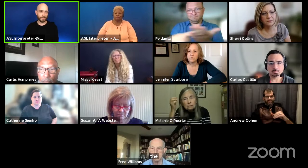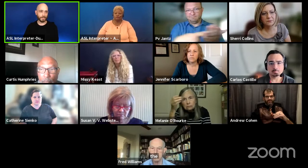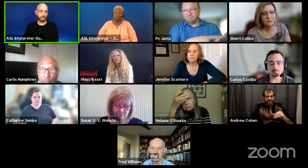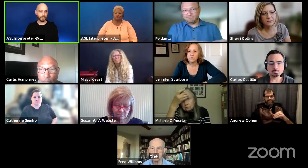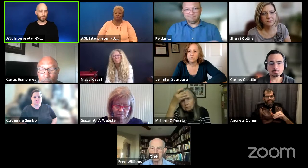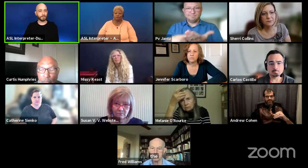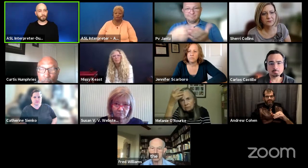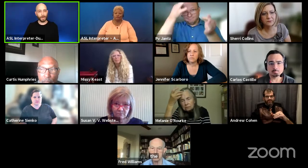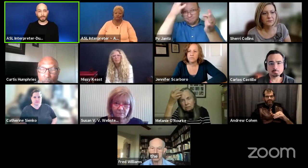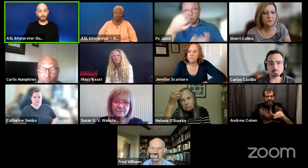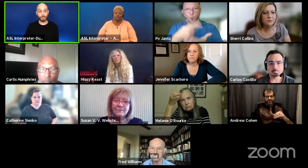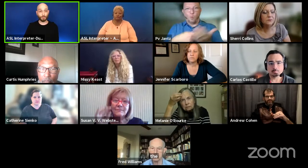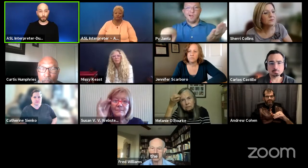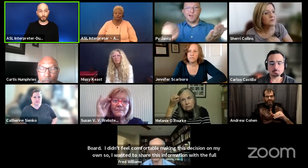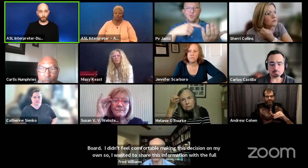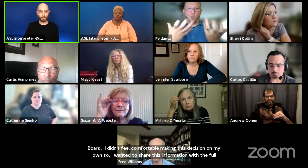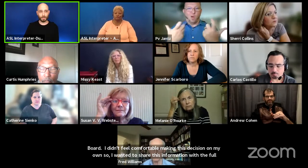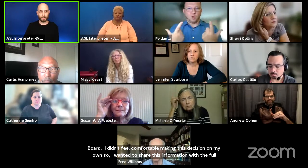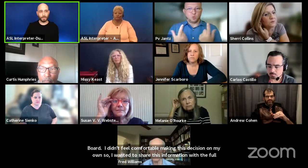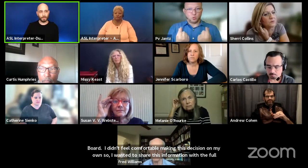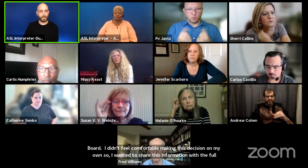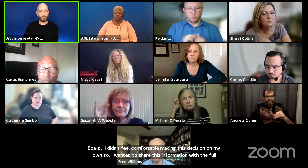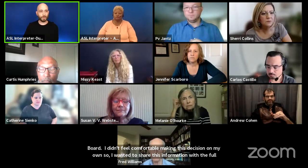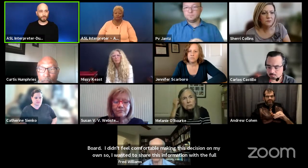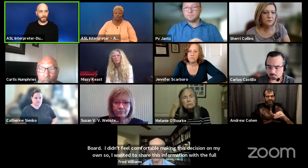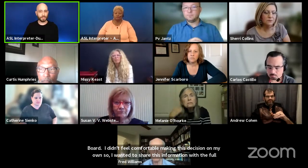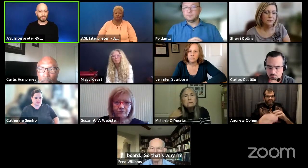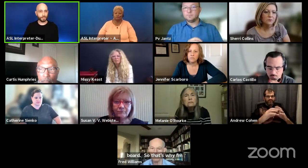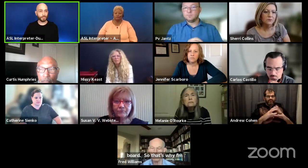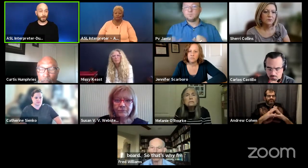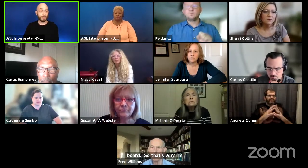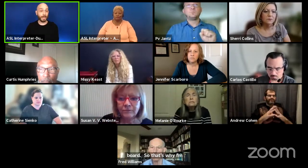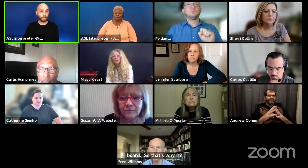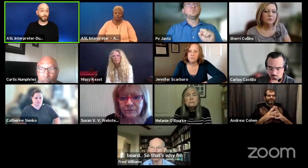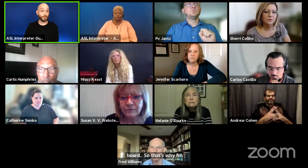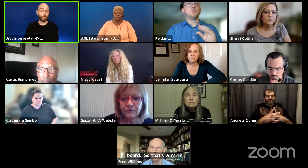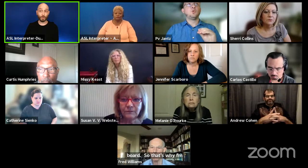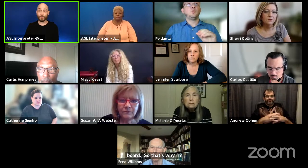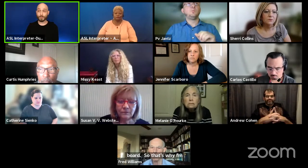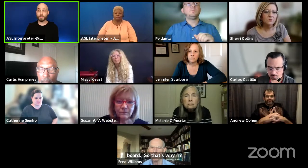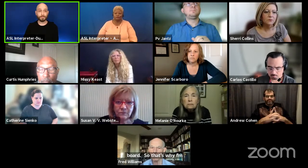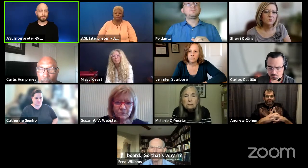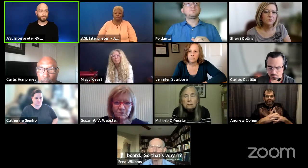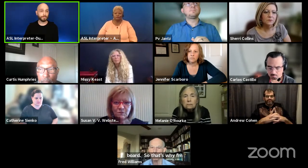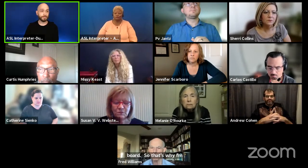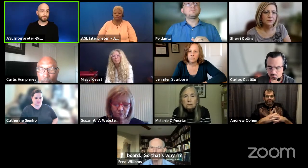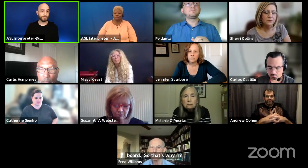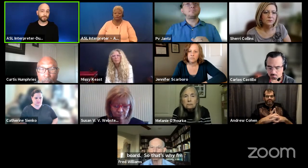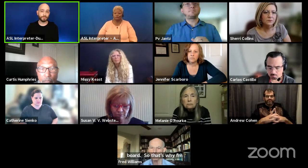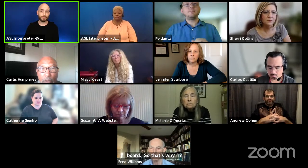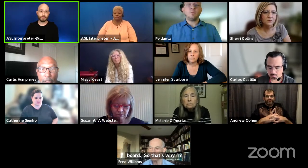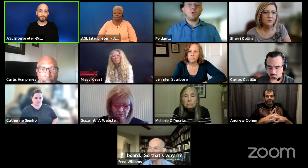I'm bringing this discussion back to the full board in order to make a decision on how to move forward.